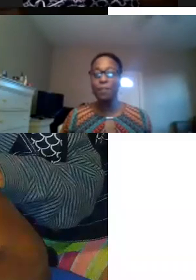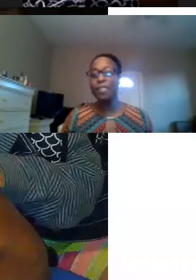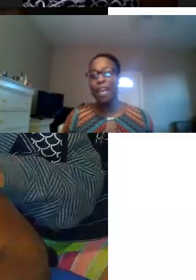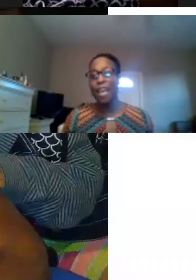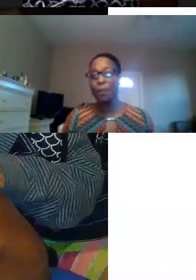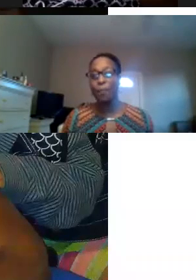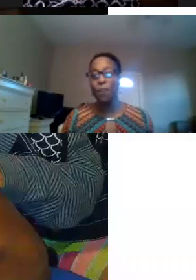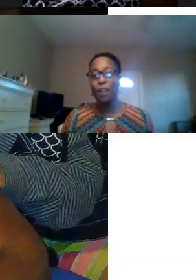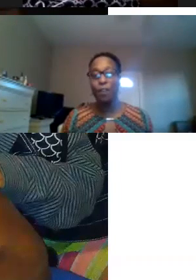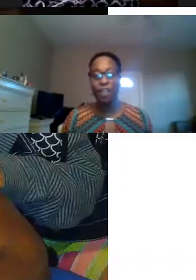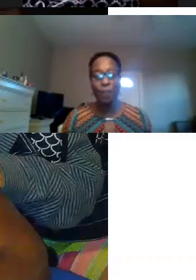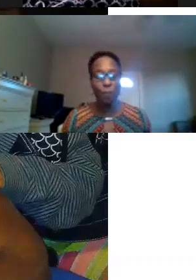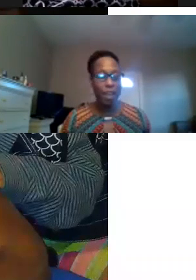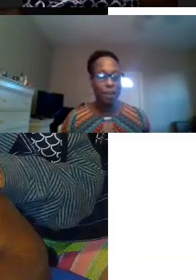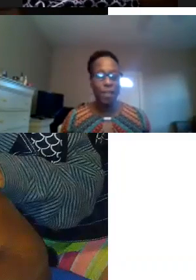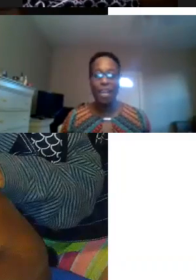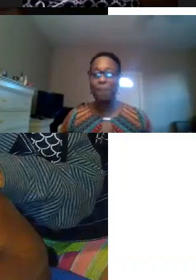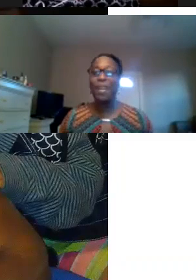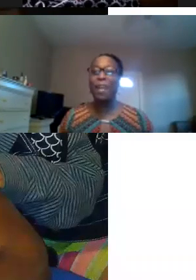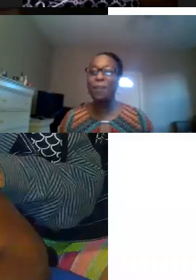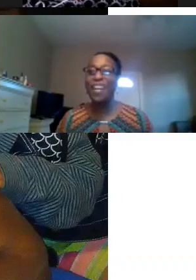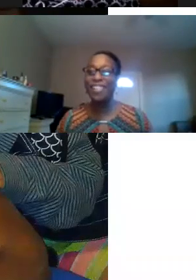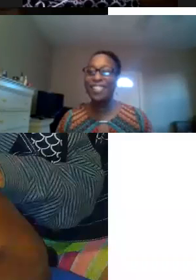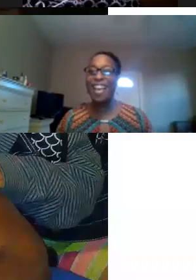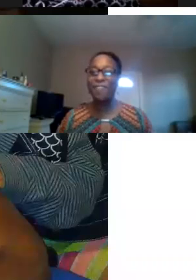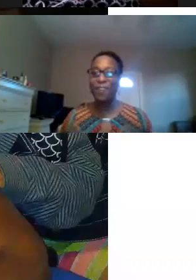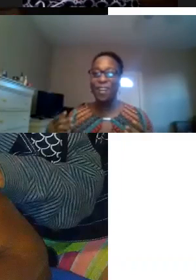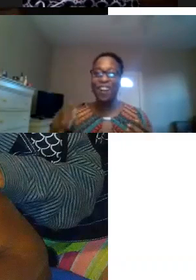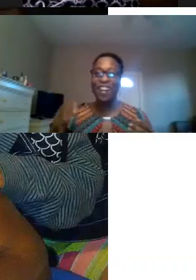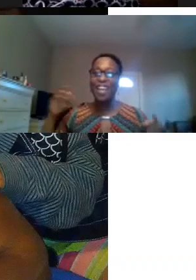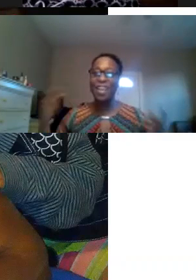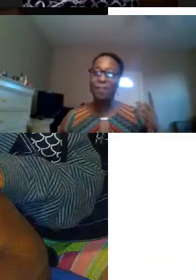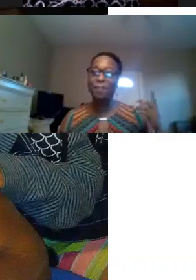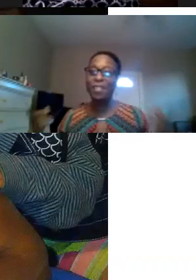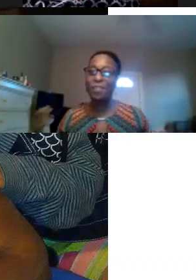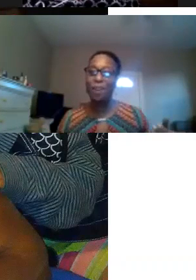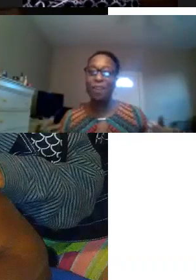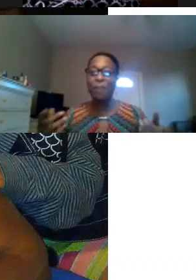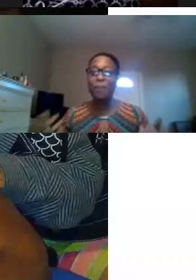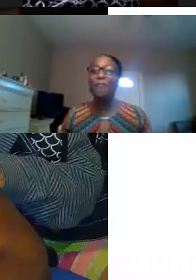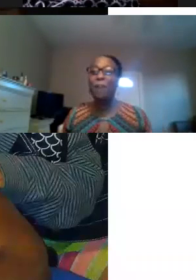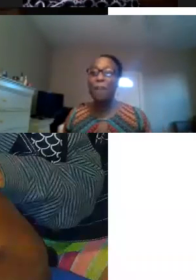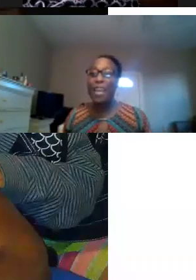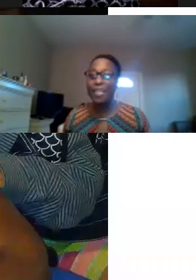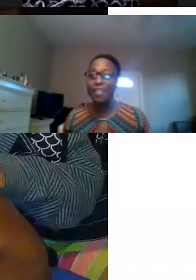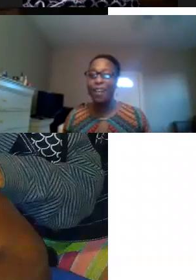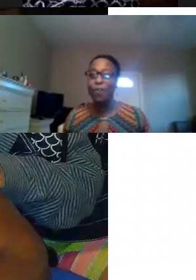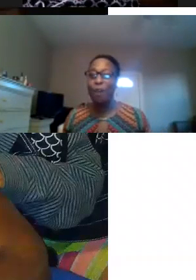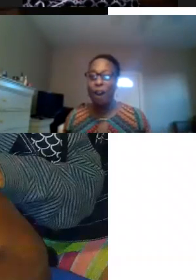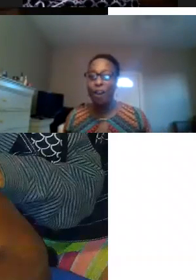I'm just glad that, you know, even when we at PWN staff are not up to what's going on, like, we have our